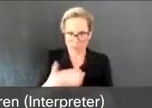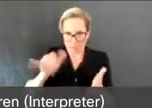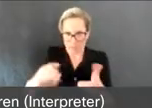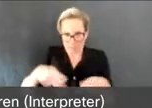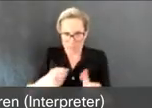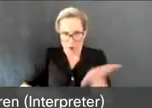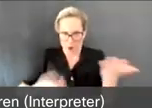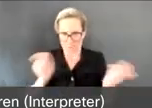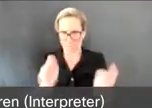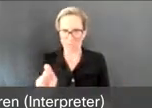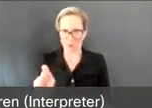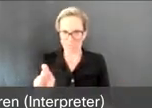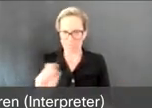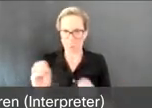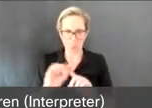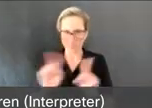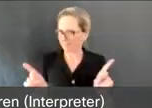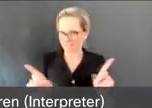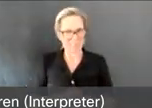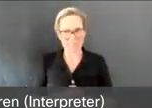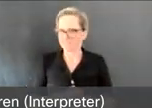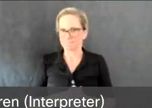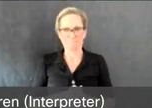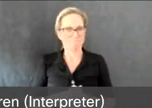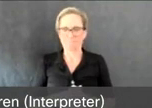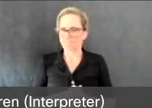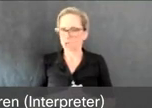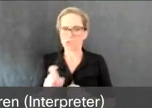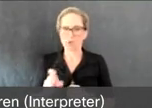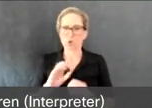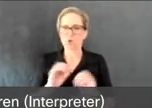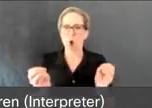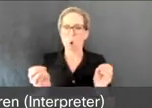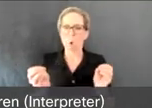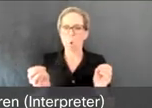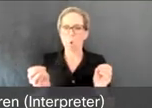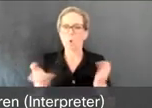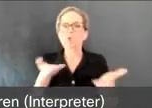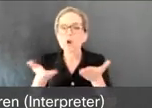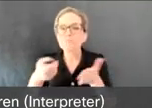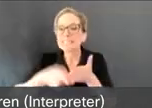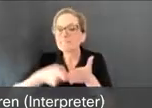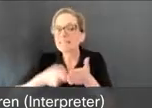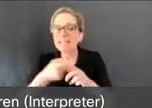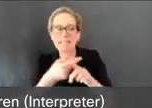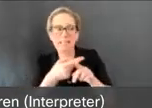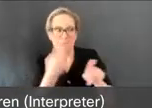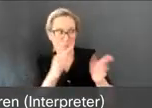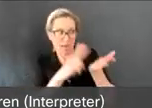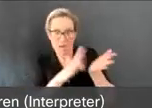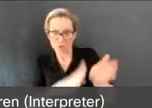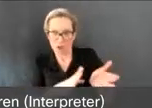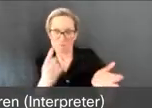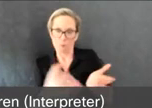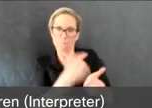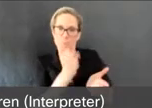you know, there really should be no override or service fee by the contractor to pull the permit.